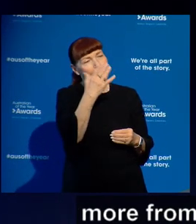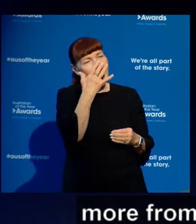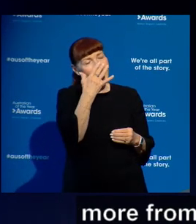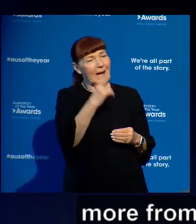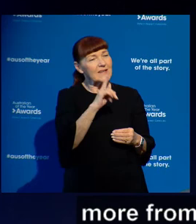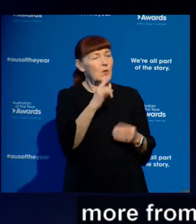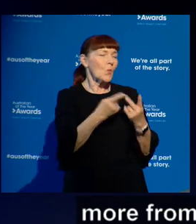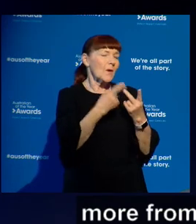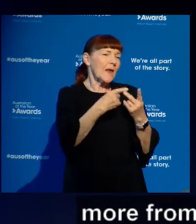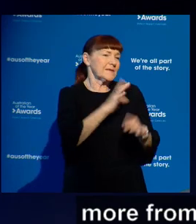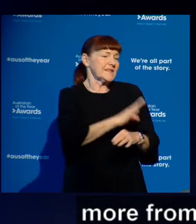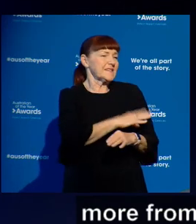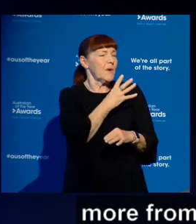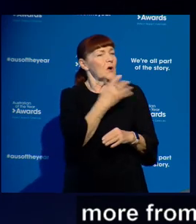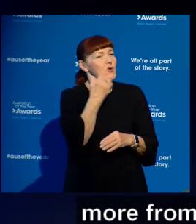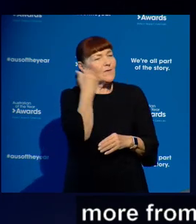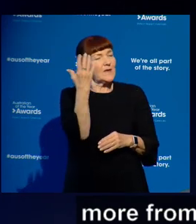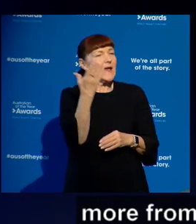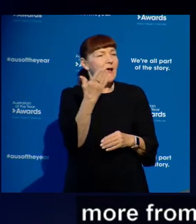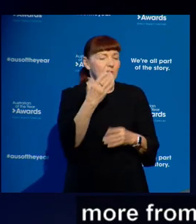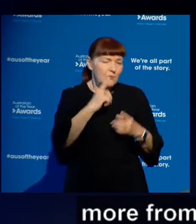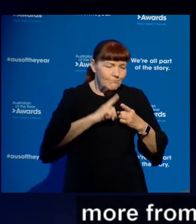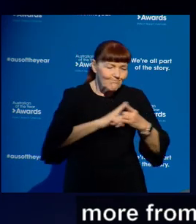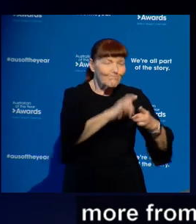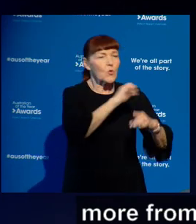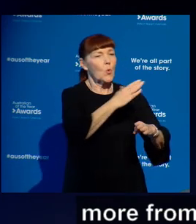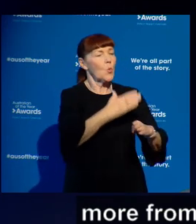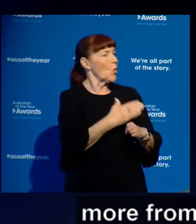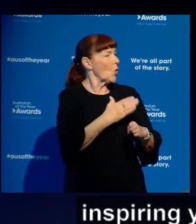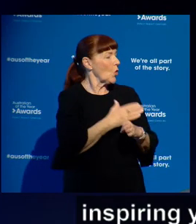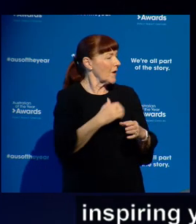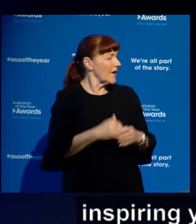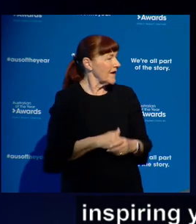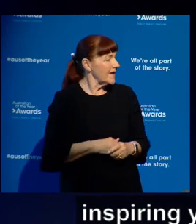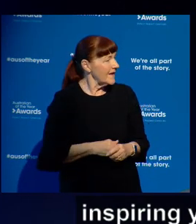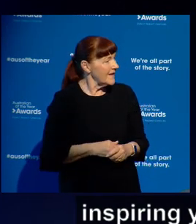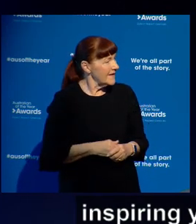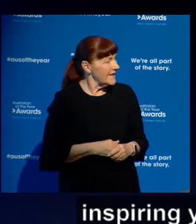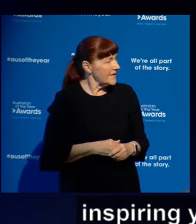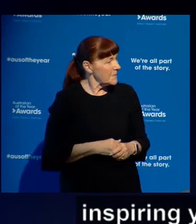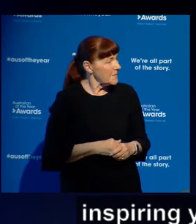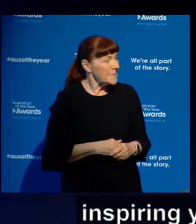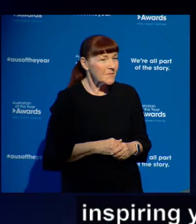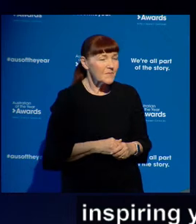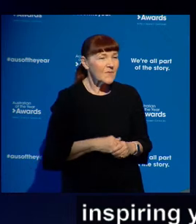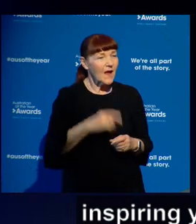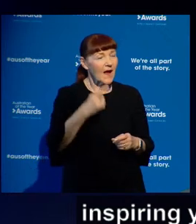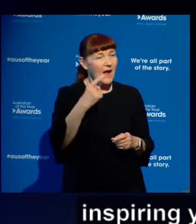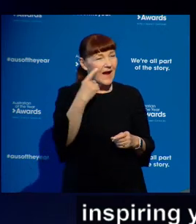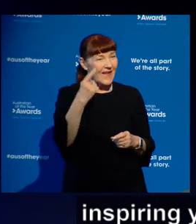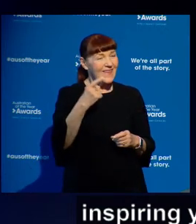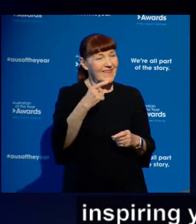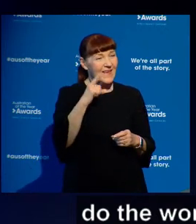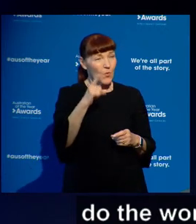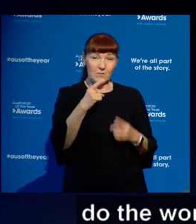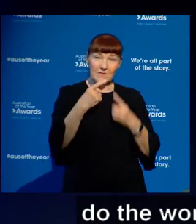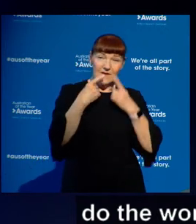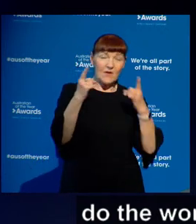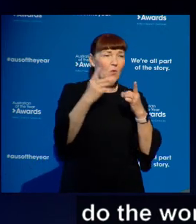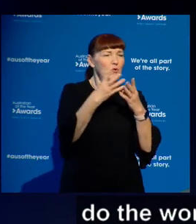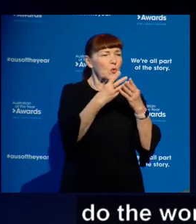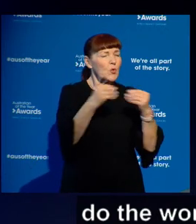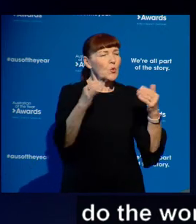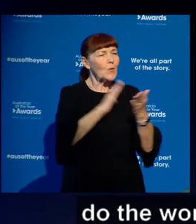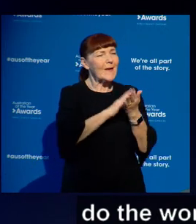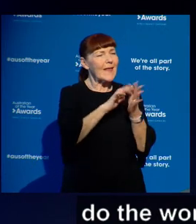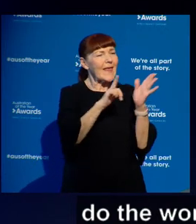else inspires you on a daily basis to do the work that you do? Oh, I think the task that I've just set out to heal the nation,